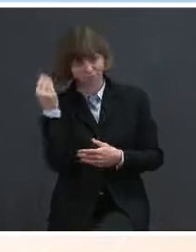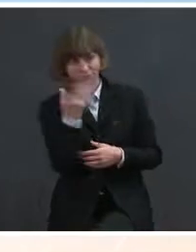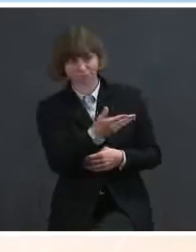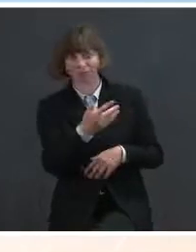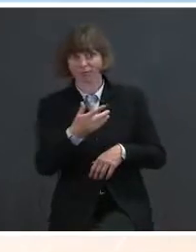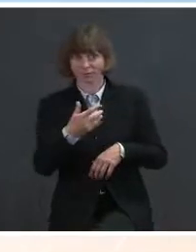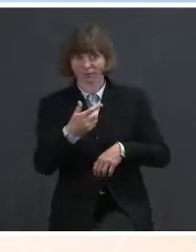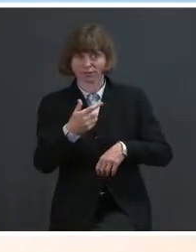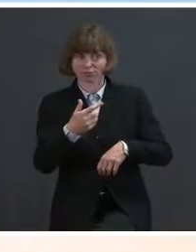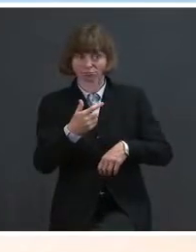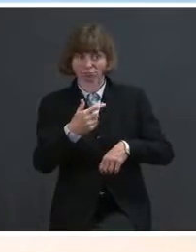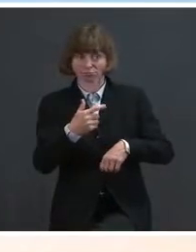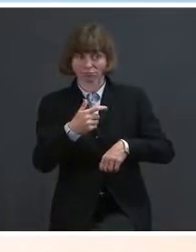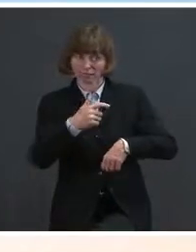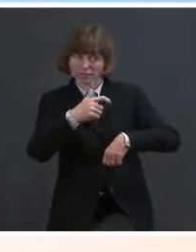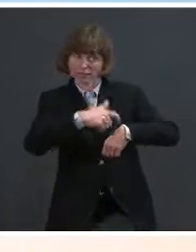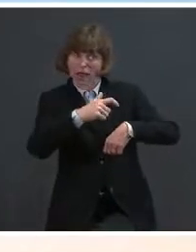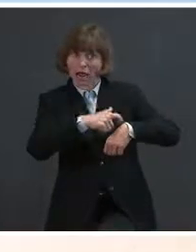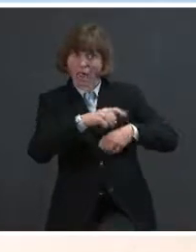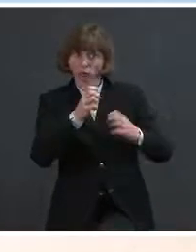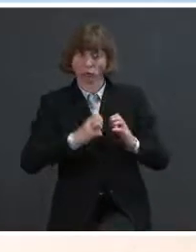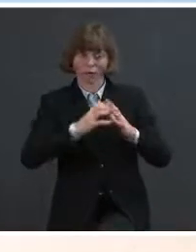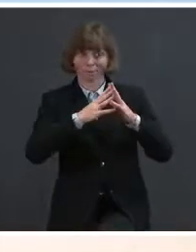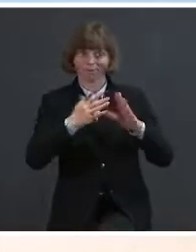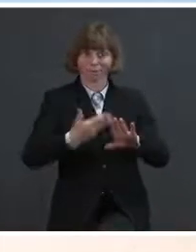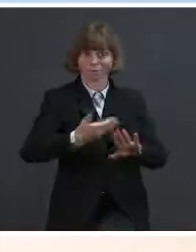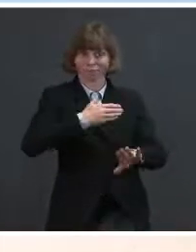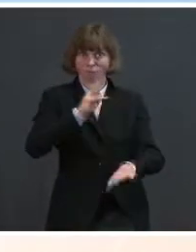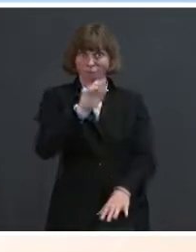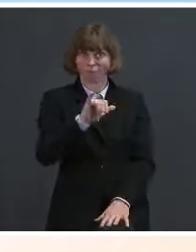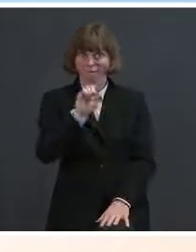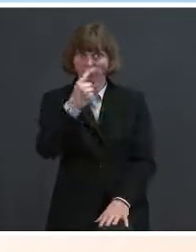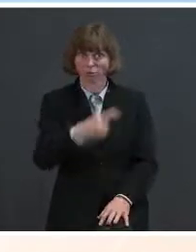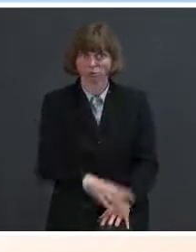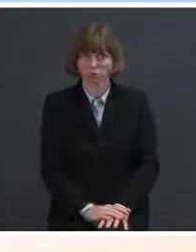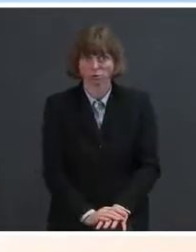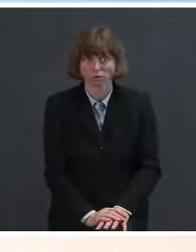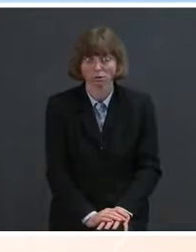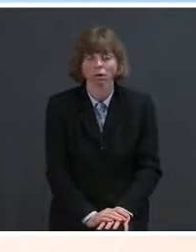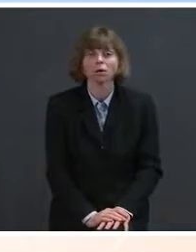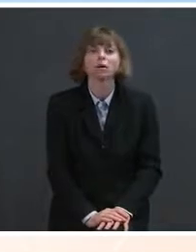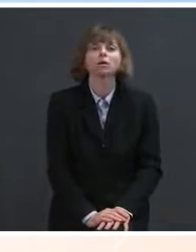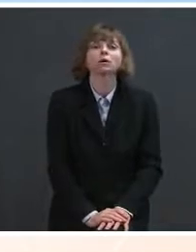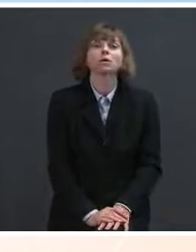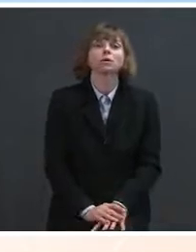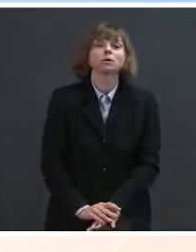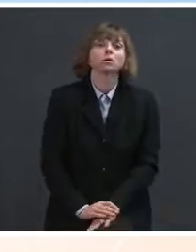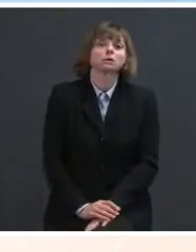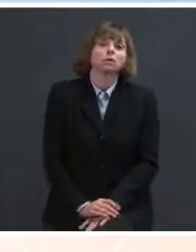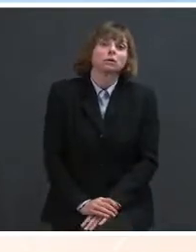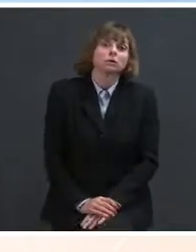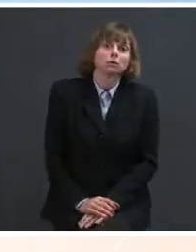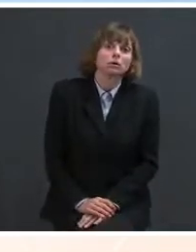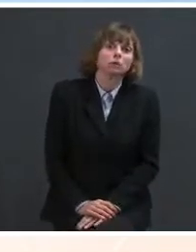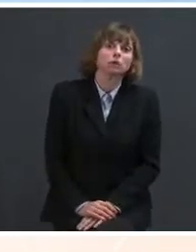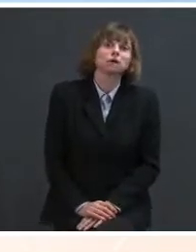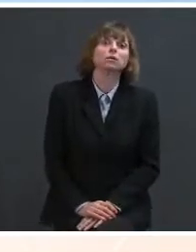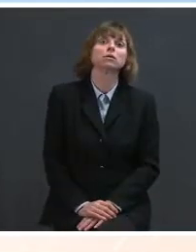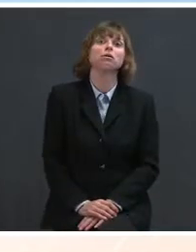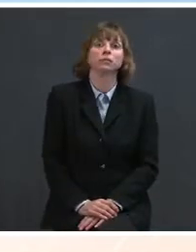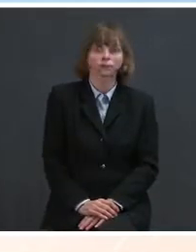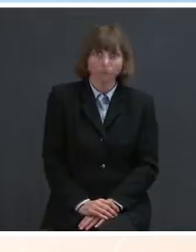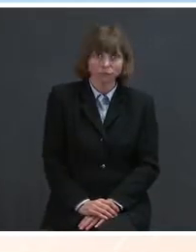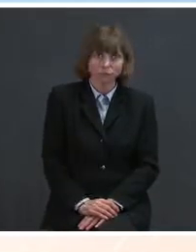in advance of May 1st. Go ahead. Jen, the president took pains last night in his speech to condemn attacks on Asian